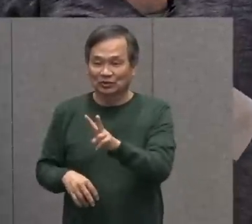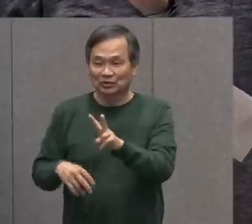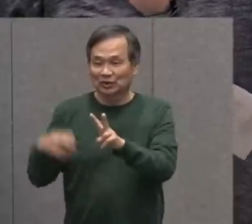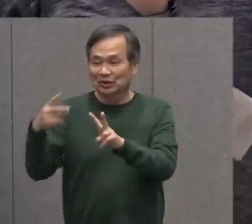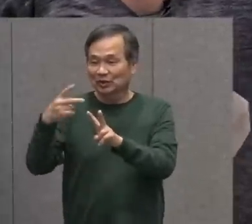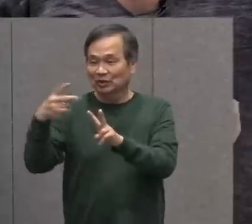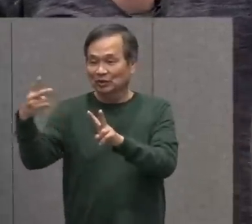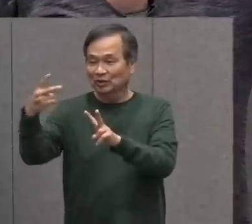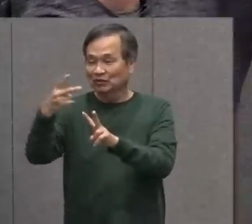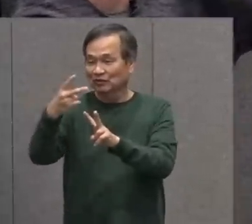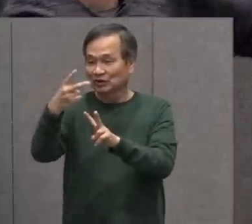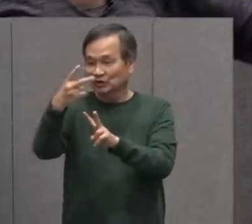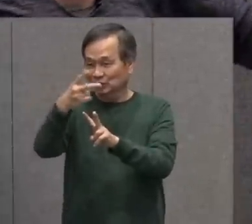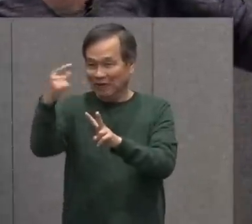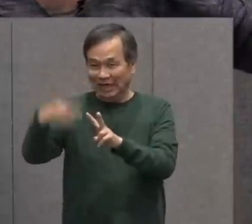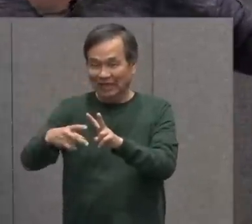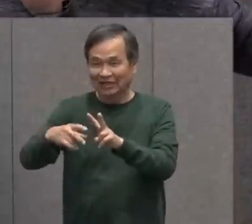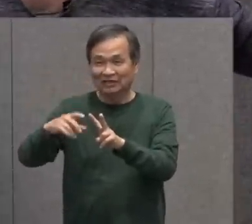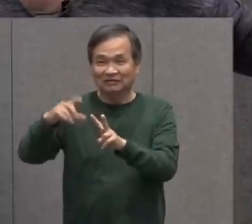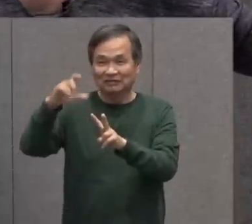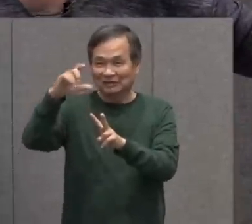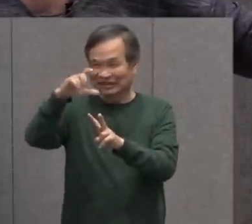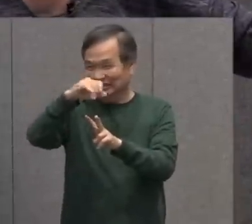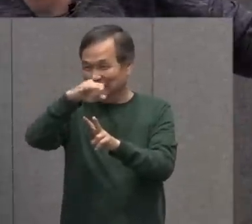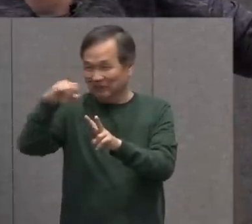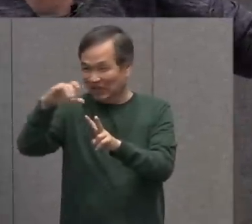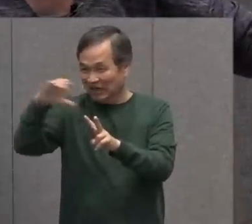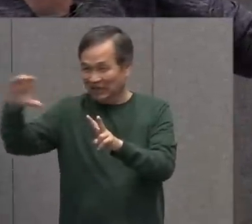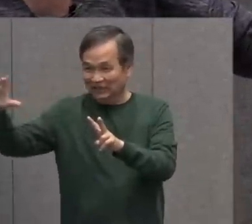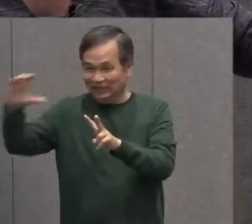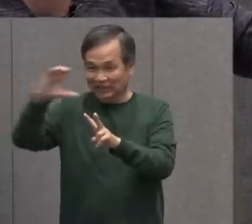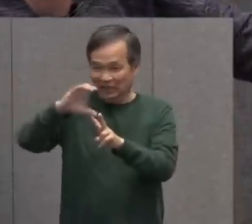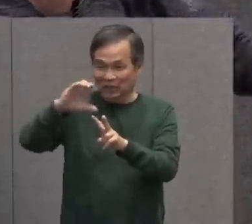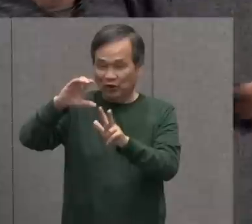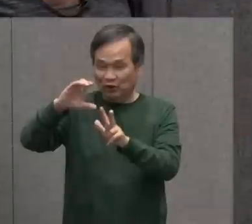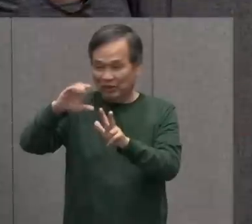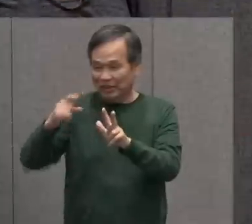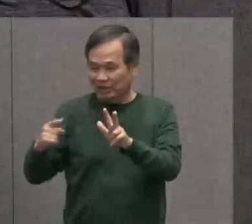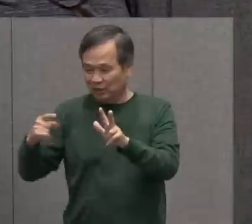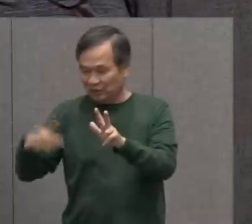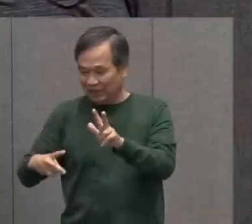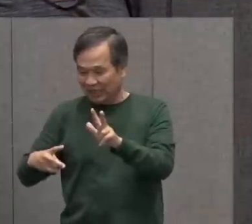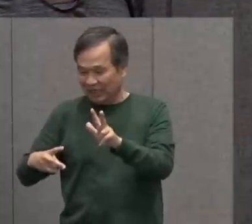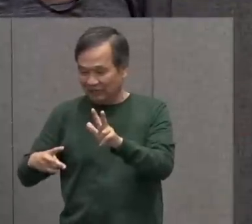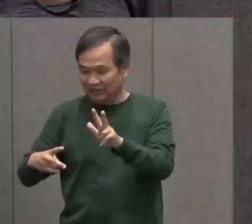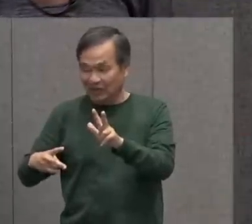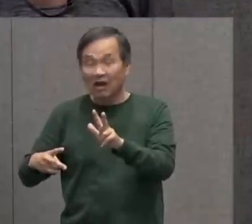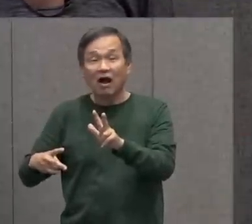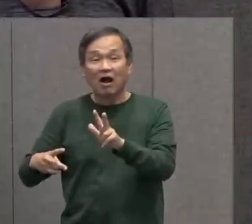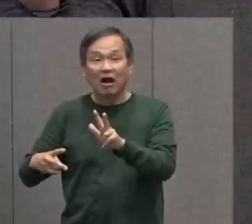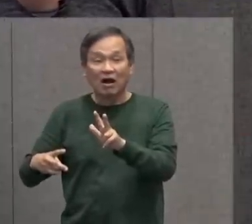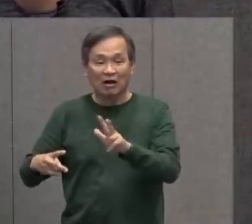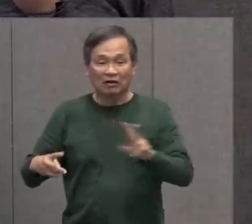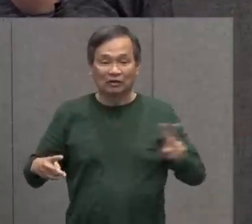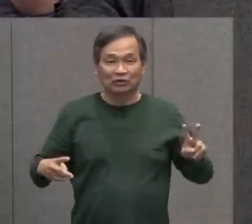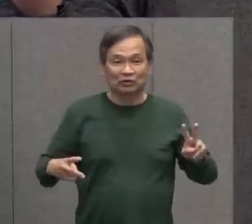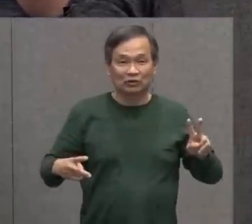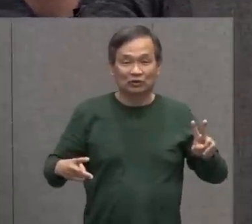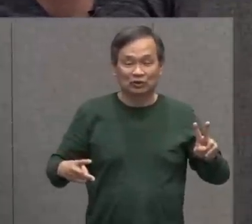2 and 2 halves gives us 3, and another half gives us 3 1/2, which gives us our